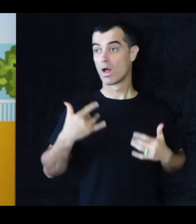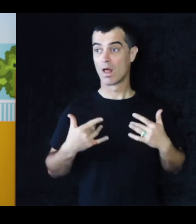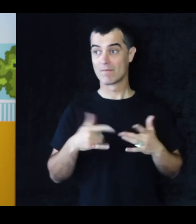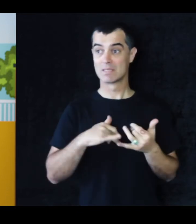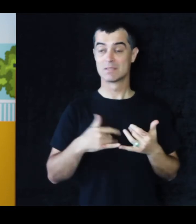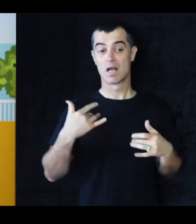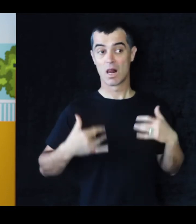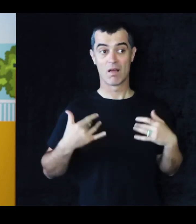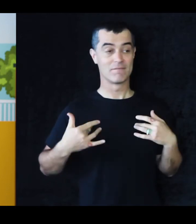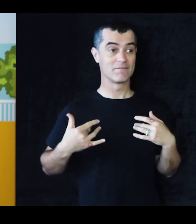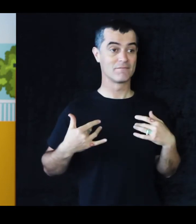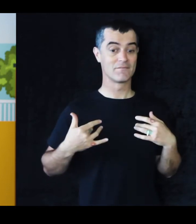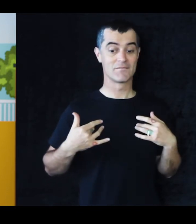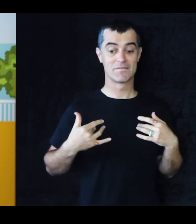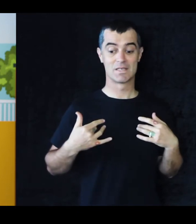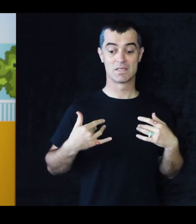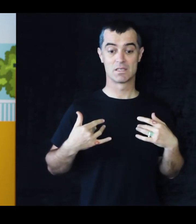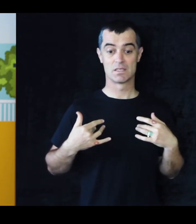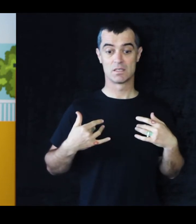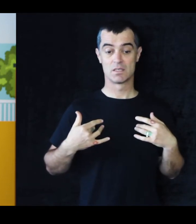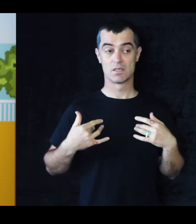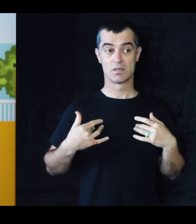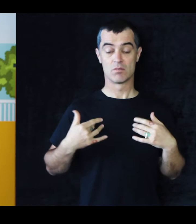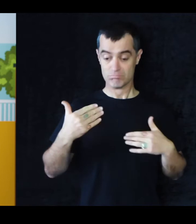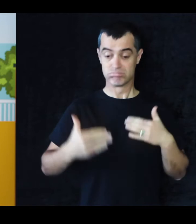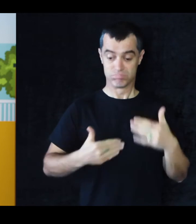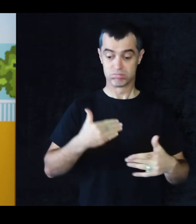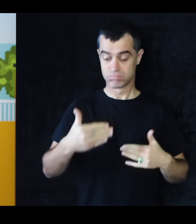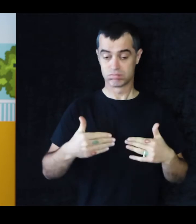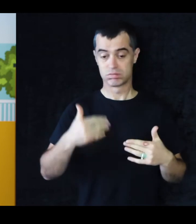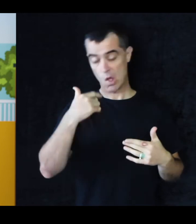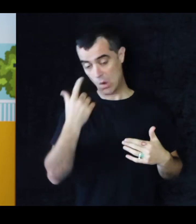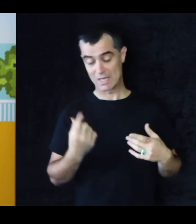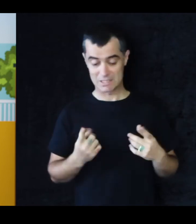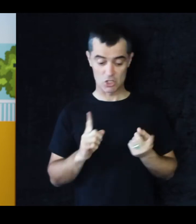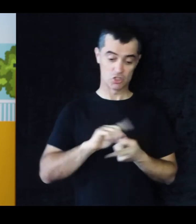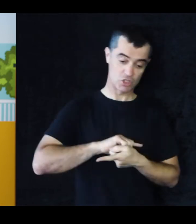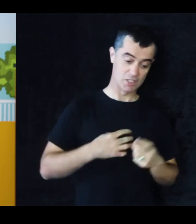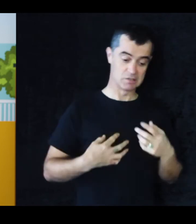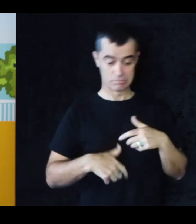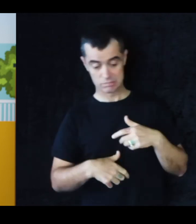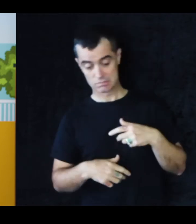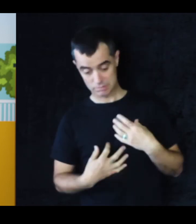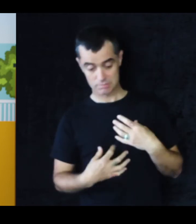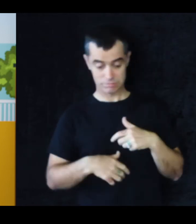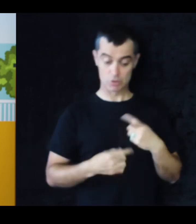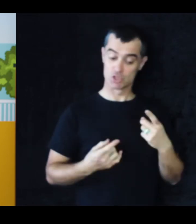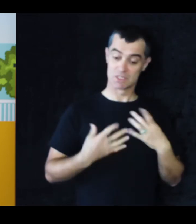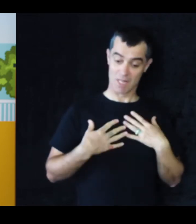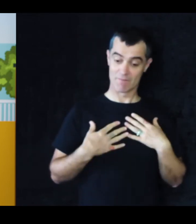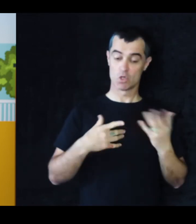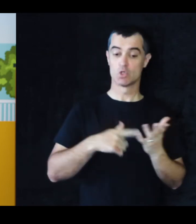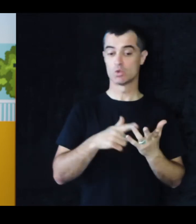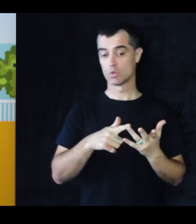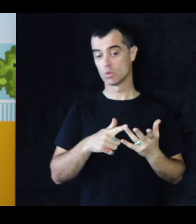A disabled life is a life spent continually adjusting yourself